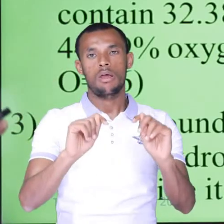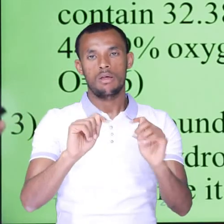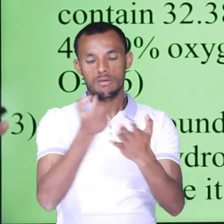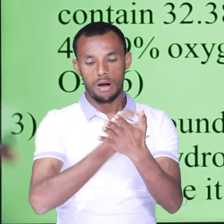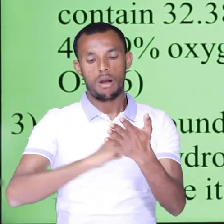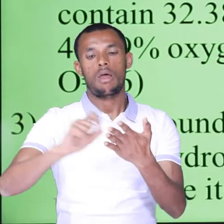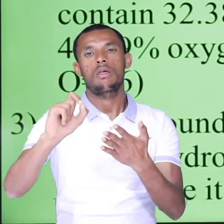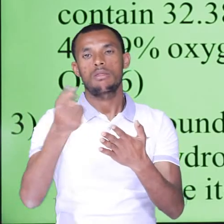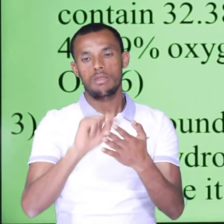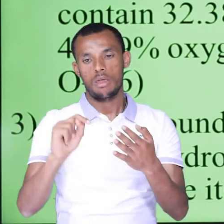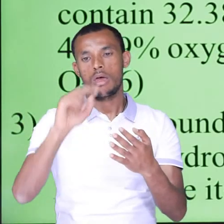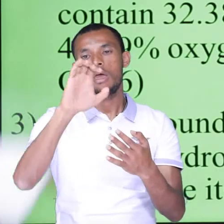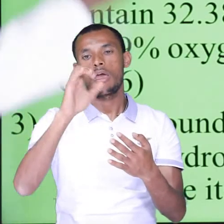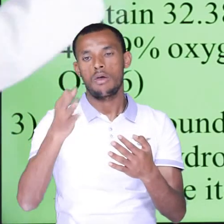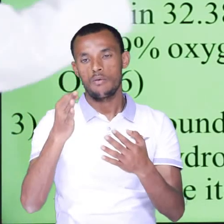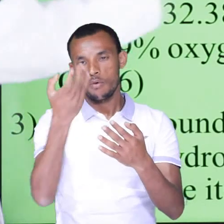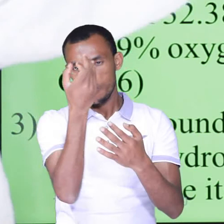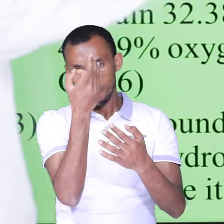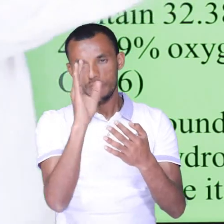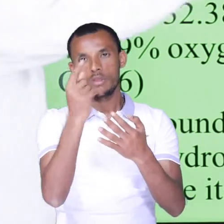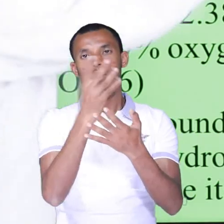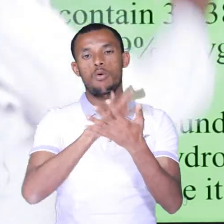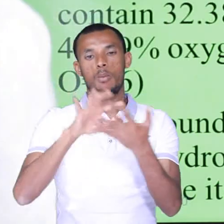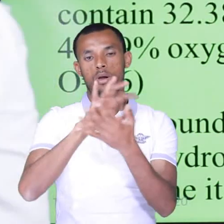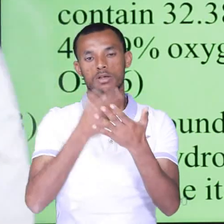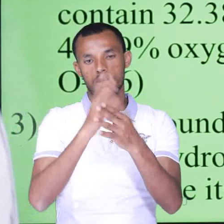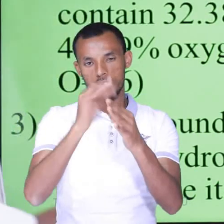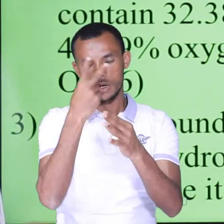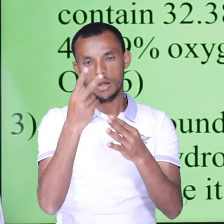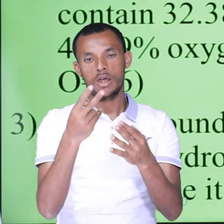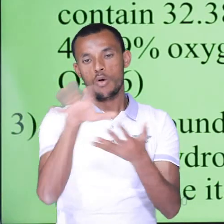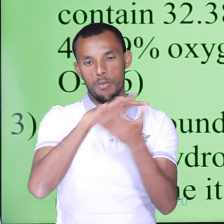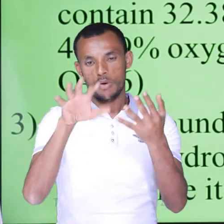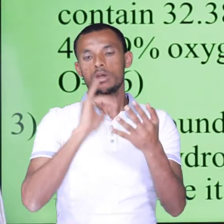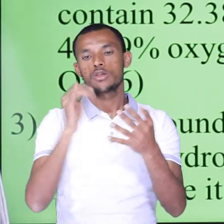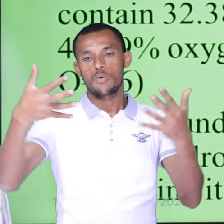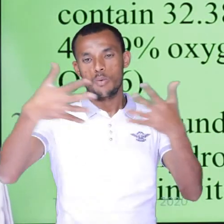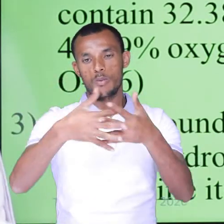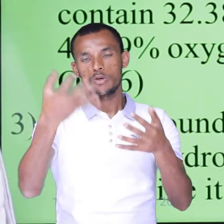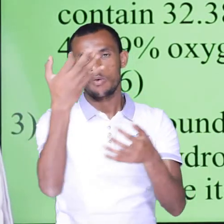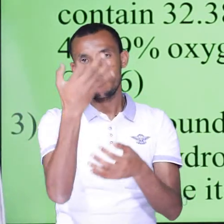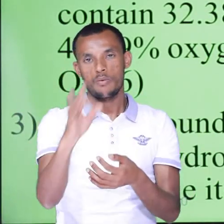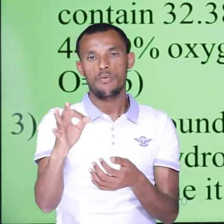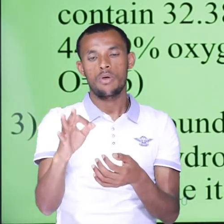write the empirical formula of a compound. If you take this one, a compound is composed of